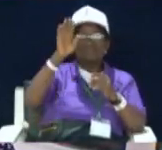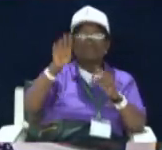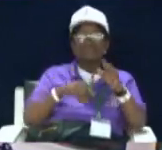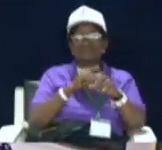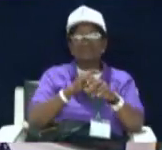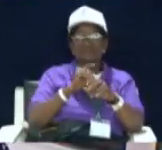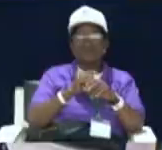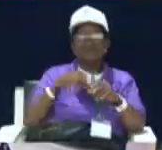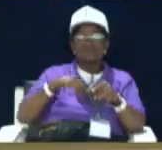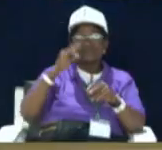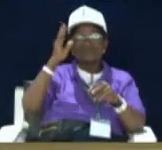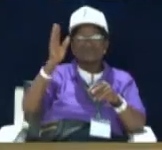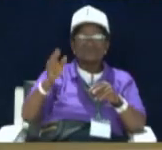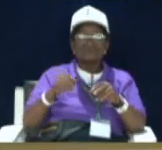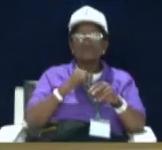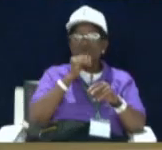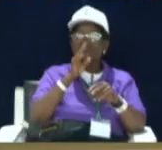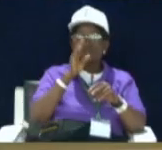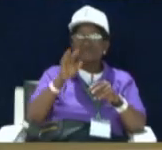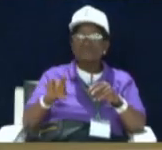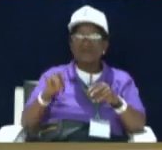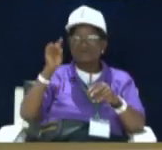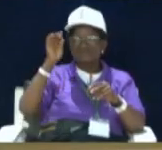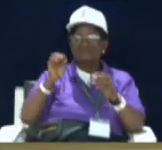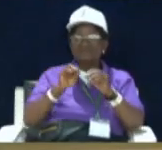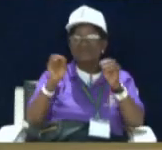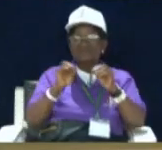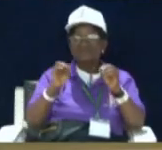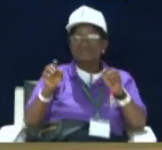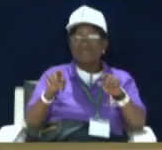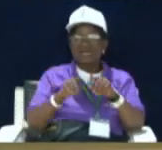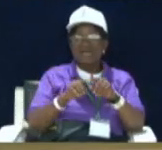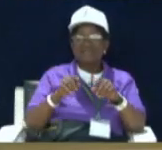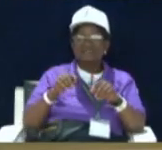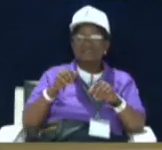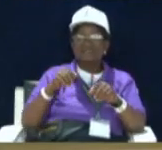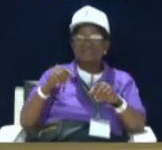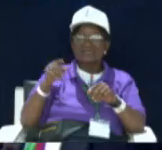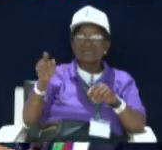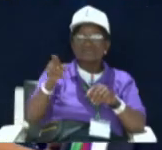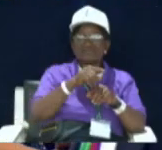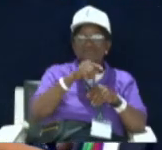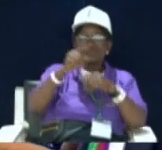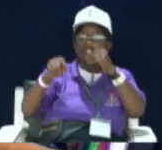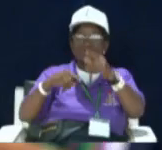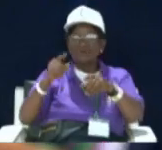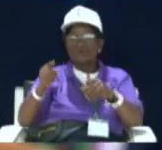be lo ma ri be tin lo a dele bari